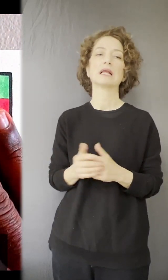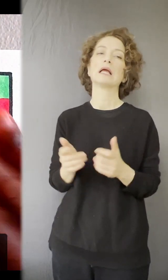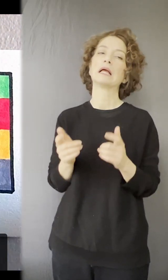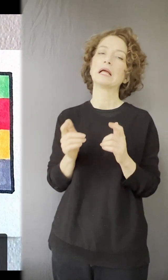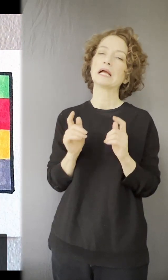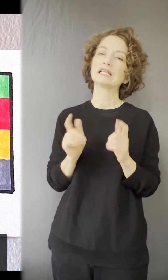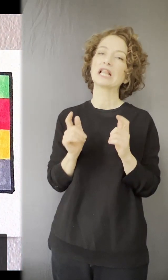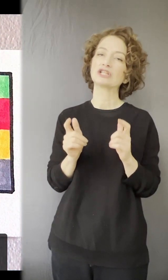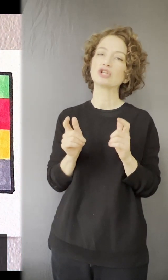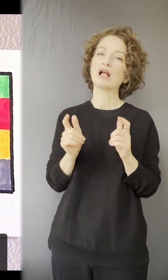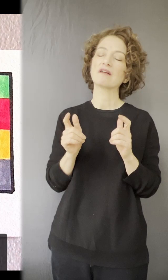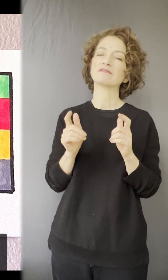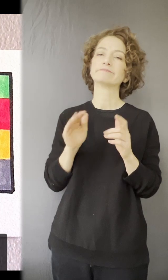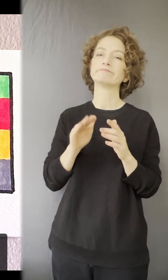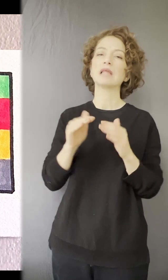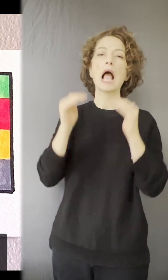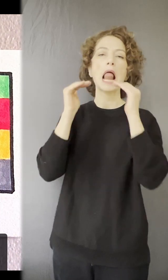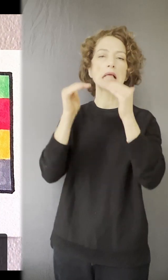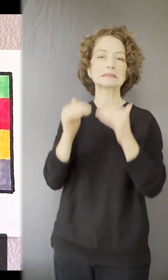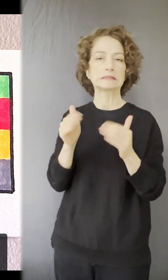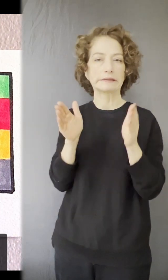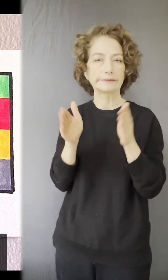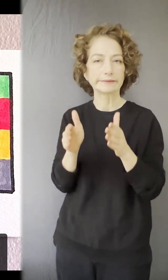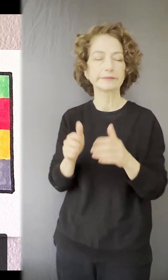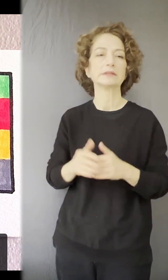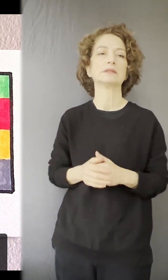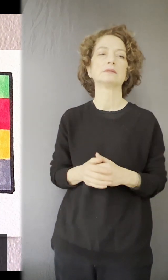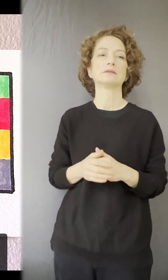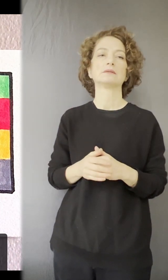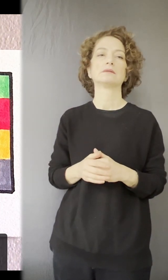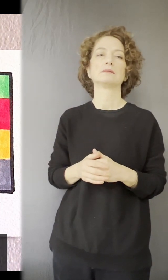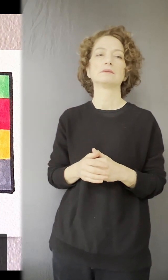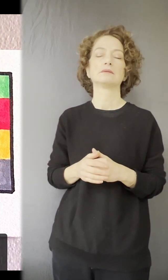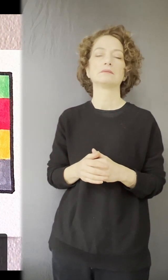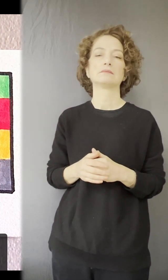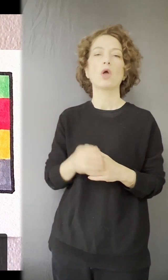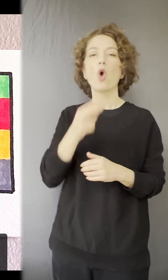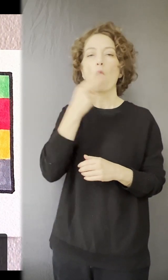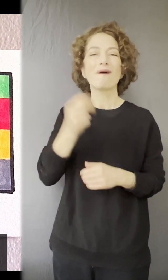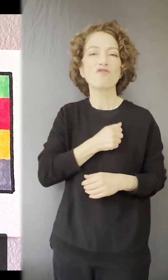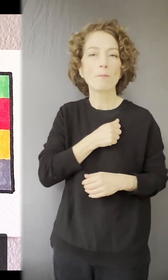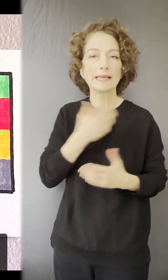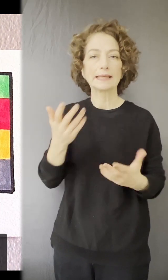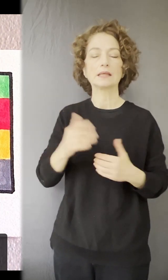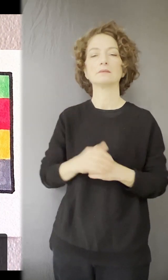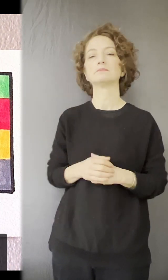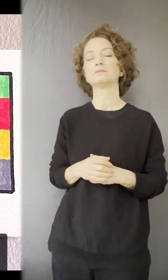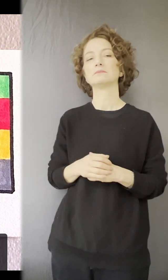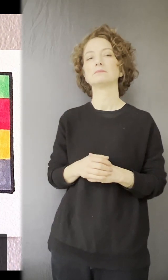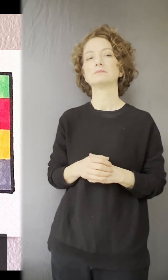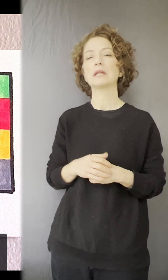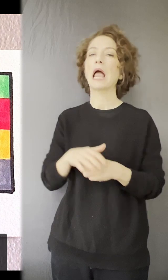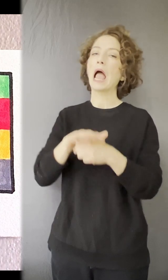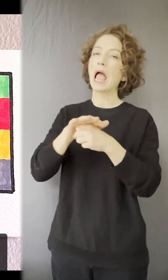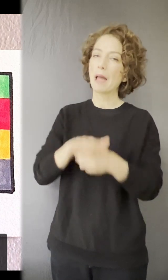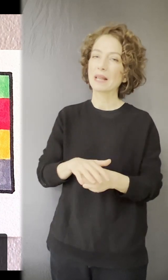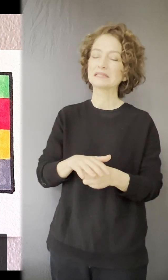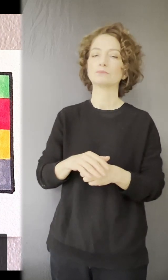working against that person. These systems include classism,